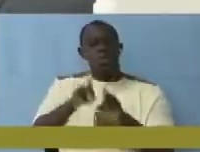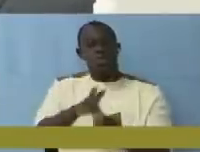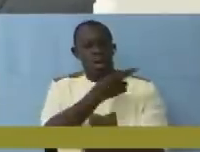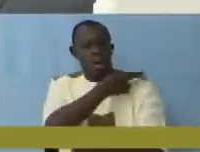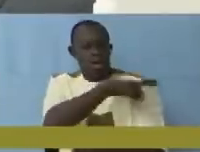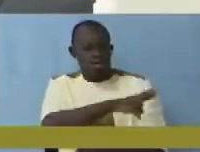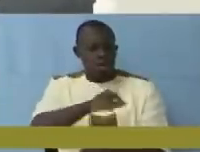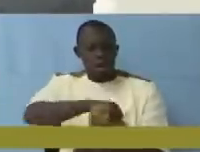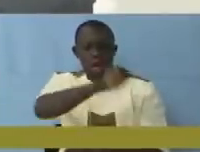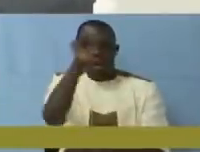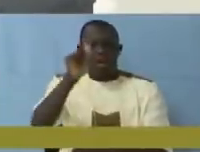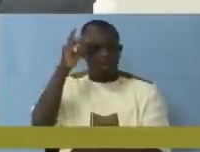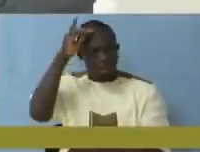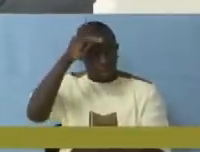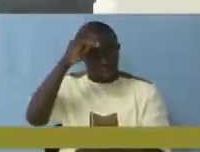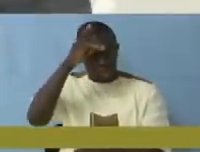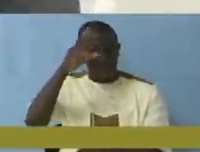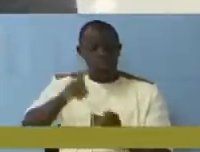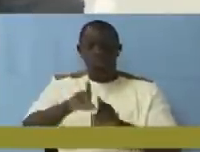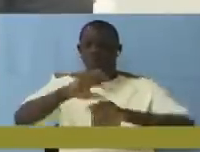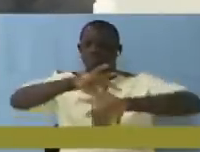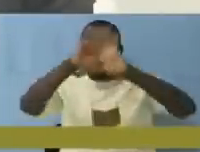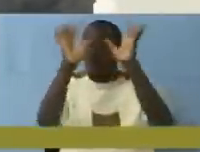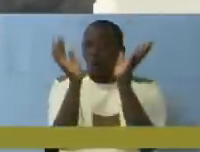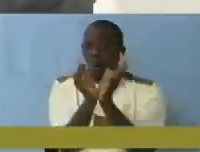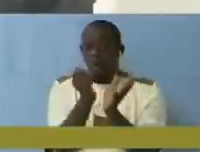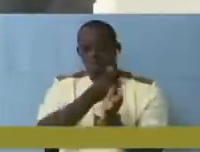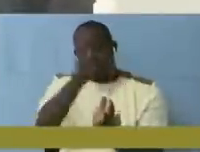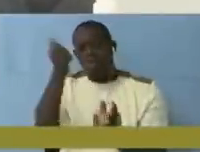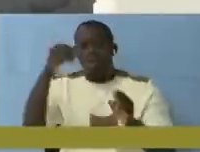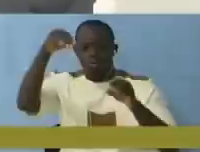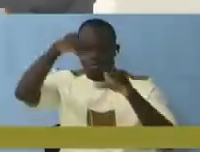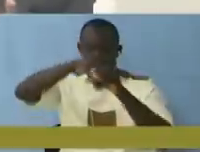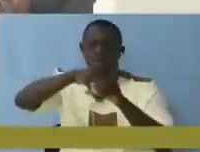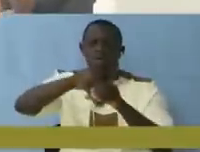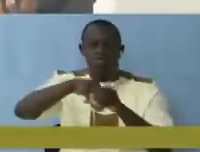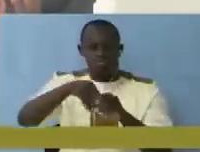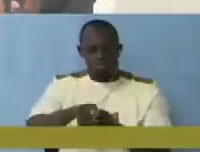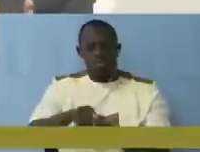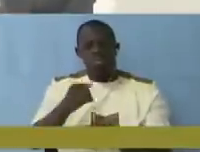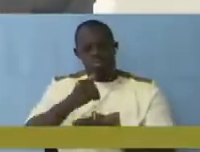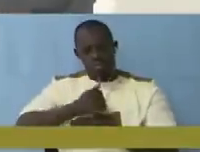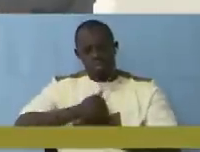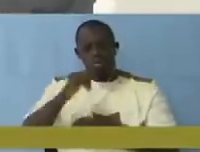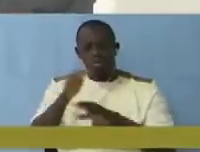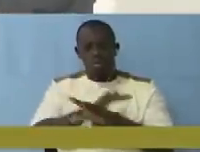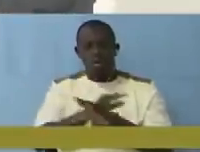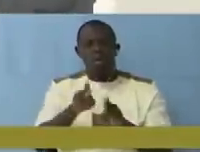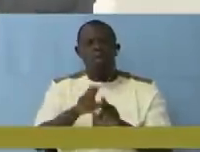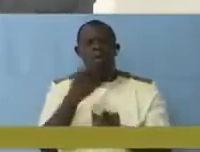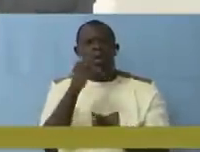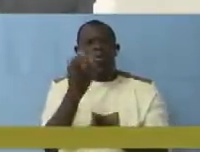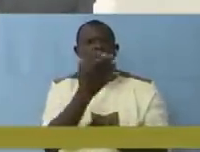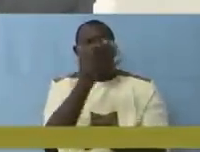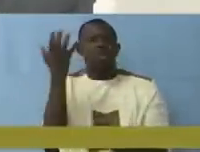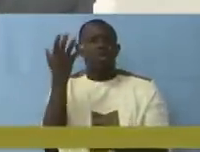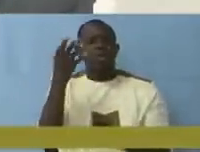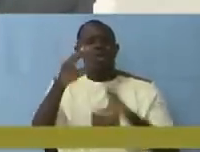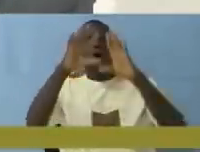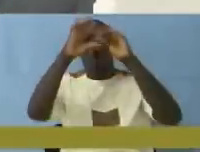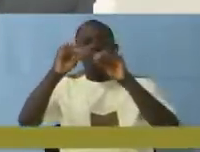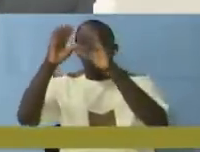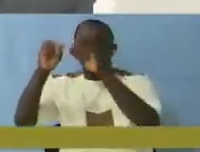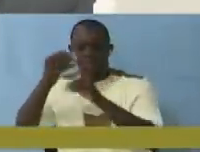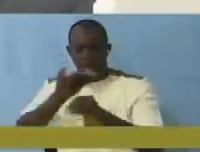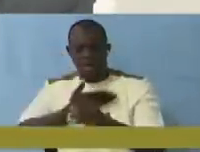other units are under internal security. So how many internal security record. how many sections did you have in the NIA? NIA ale